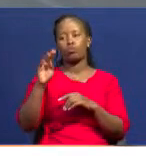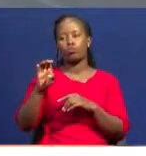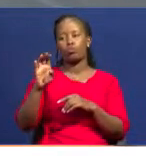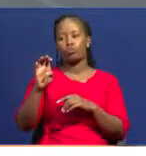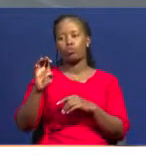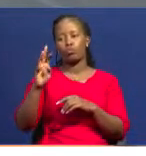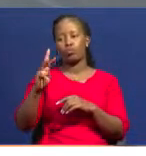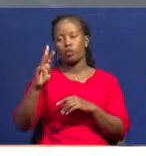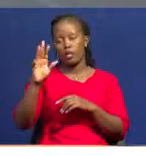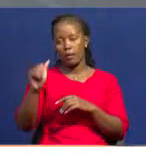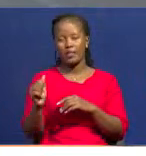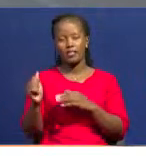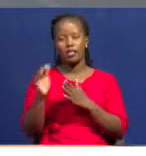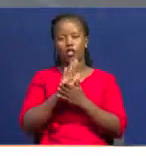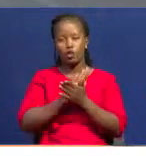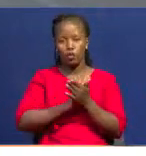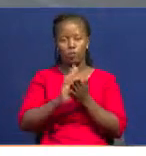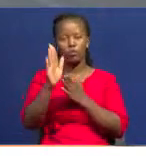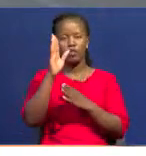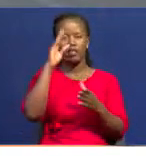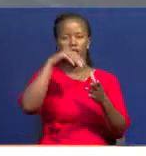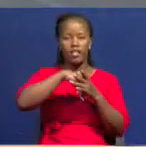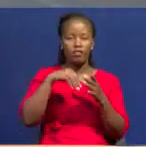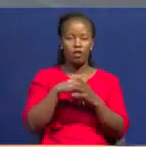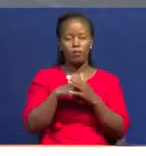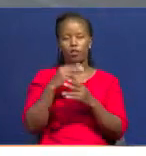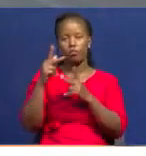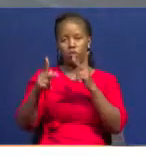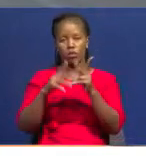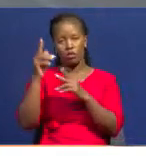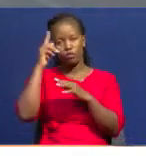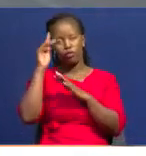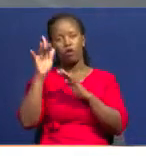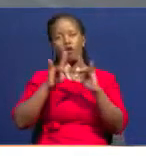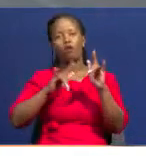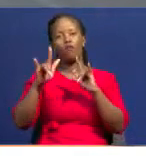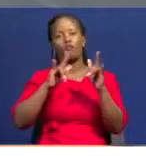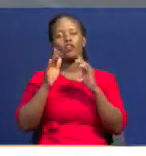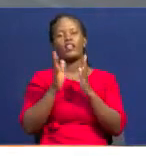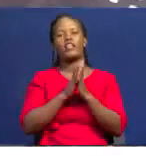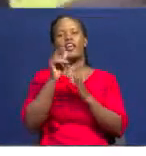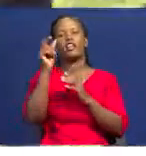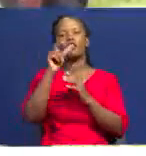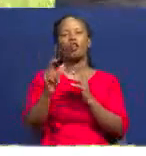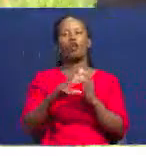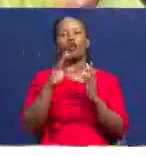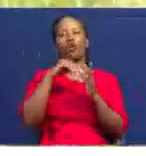Authority to smoothen the investment process for foreign and local investors.